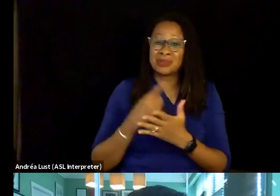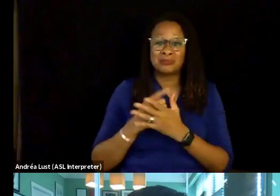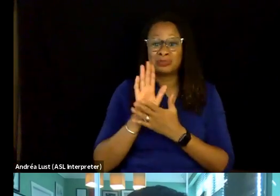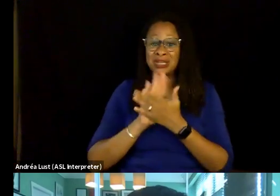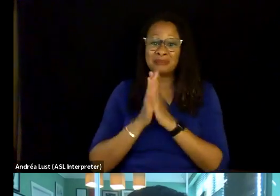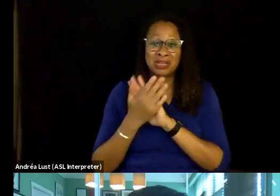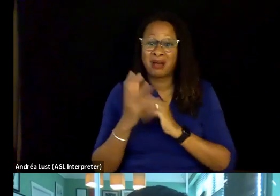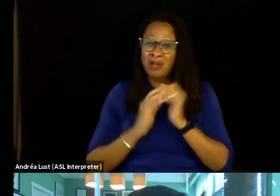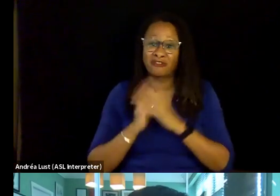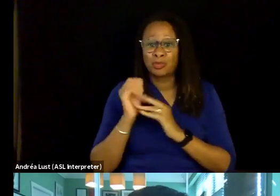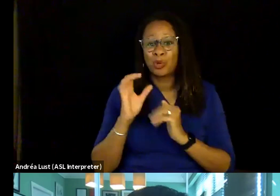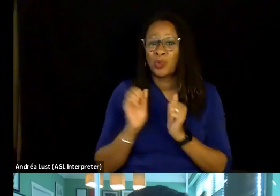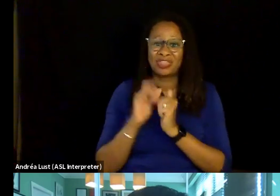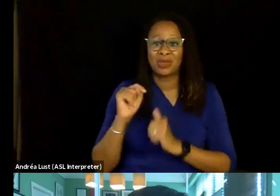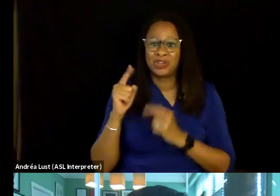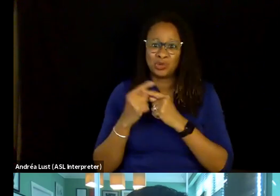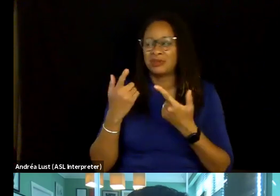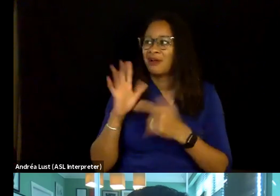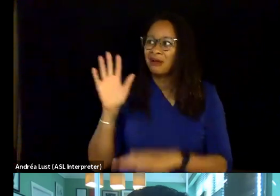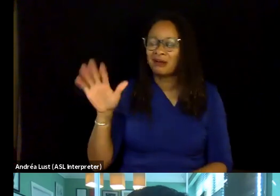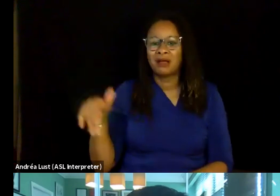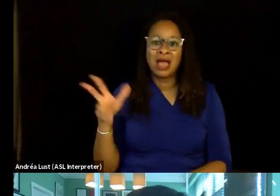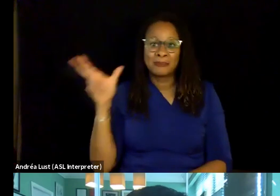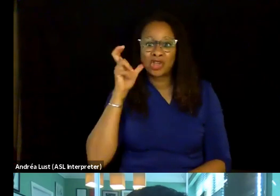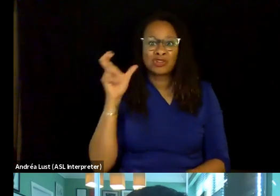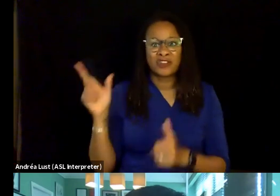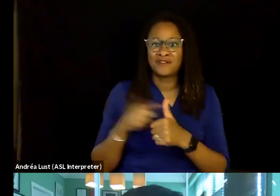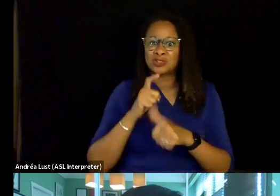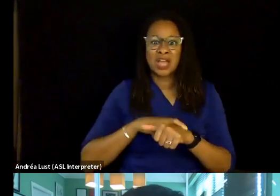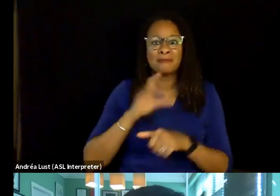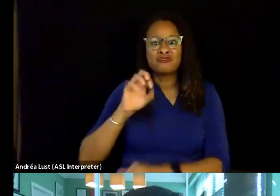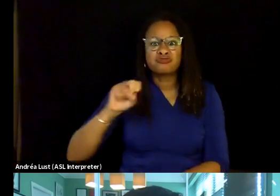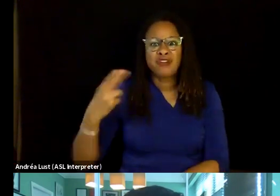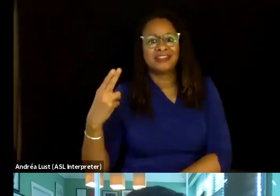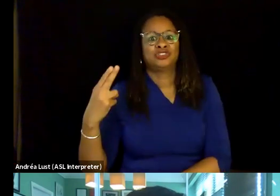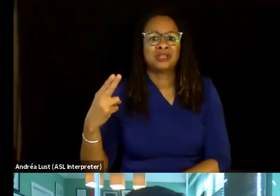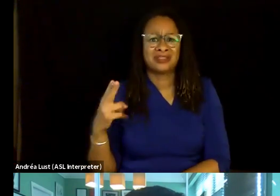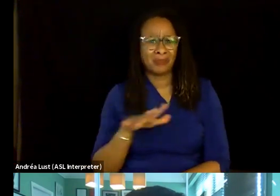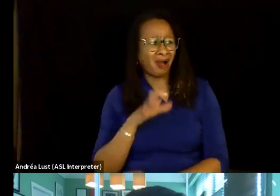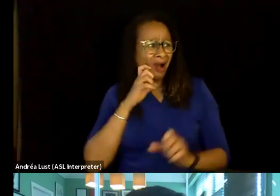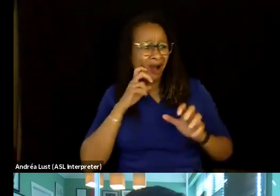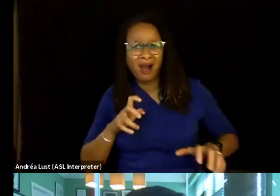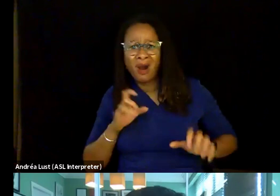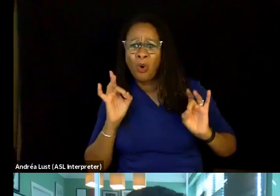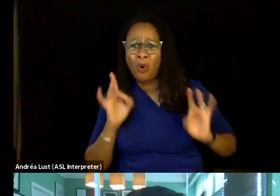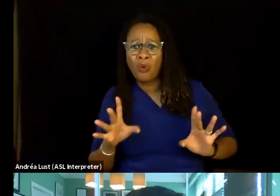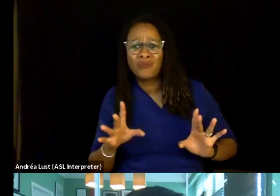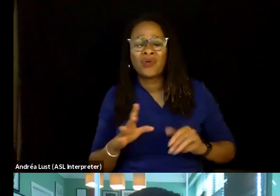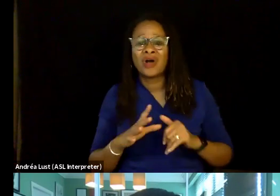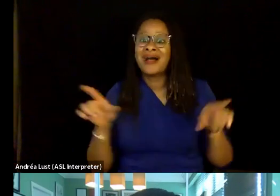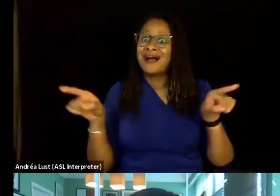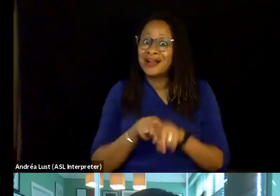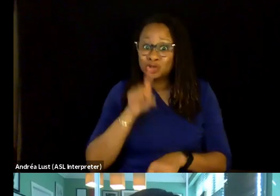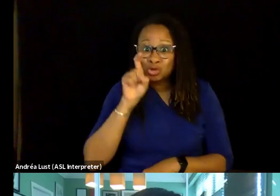when you start getting used to the vulgarity. But they heard it afresh in this context, and they were horrified, as they should